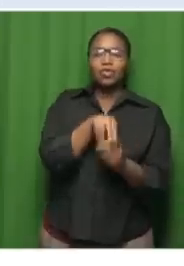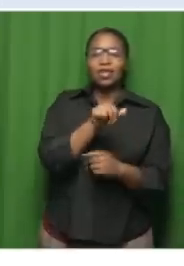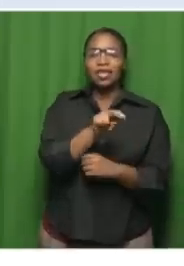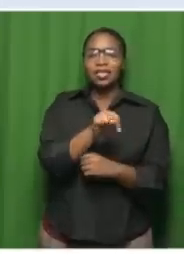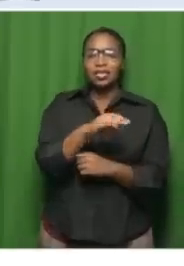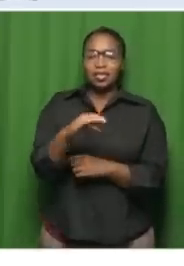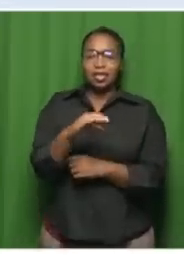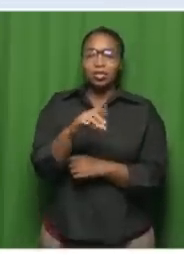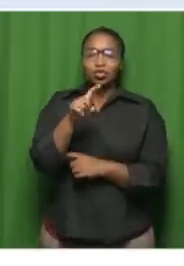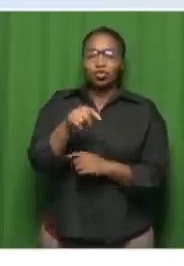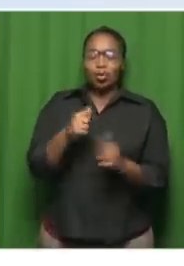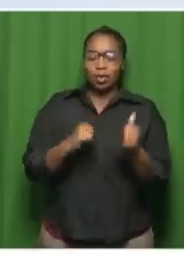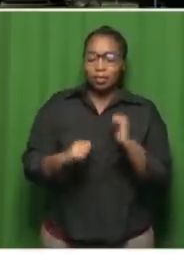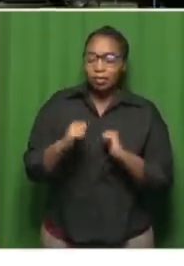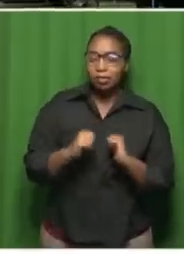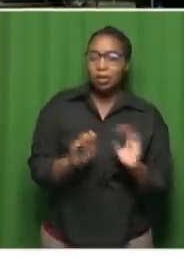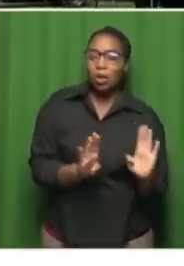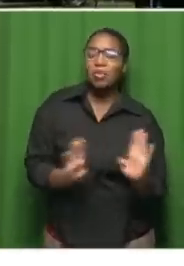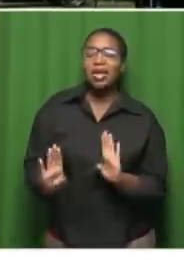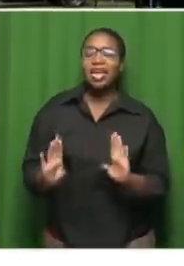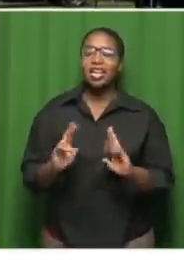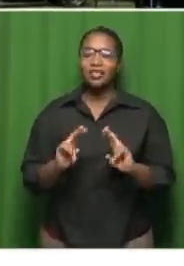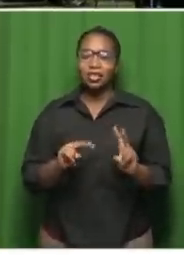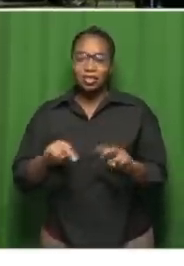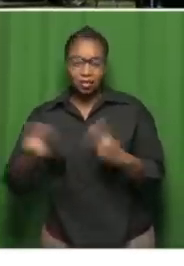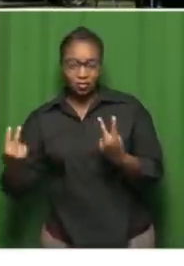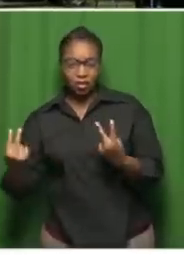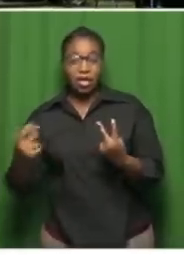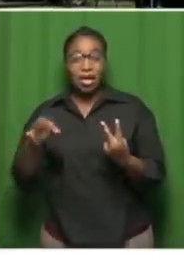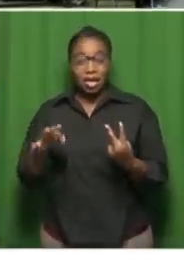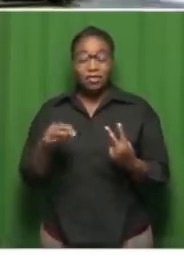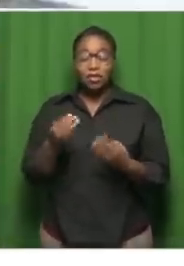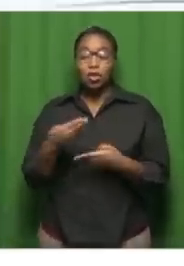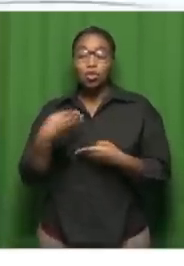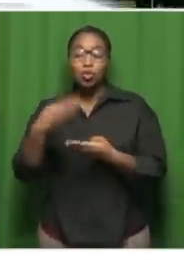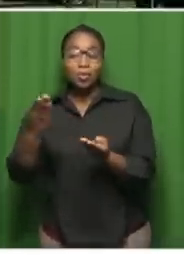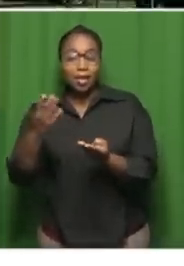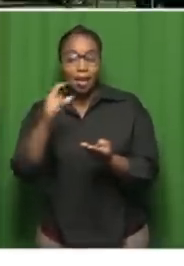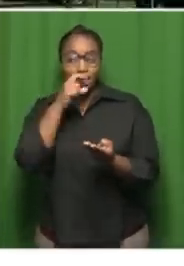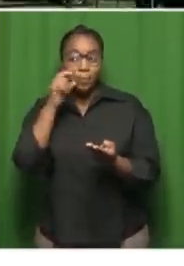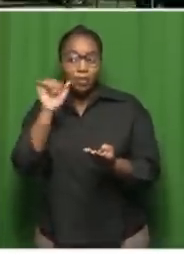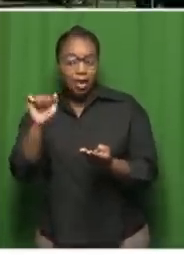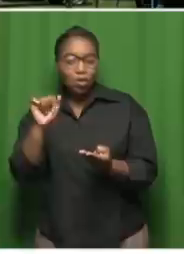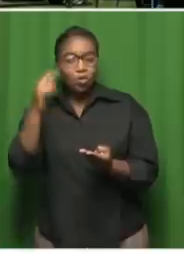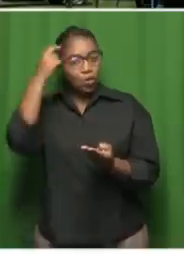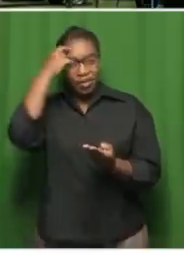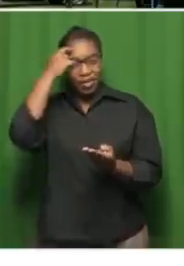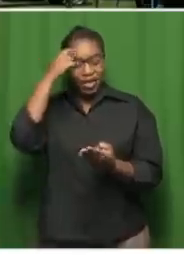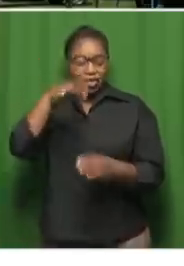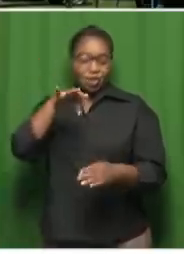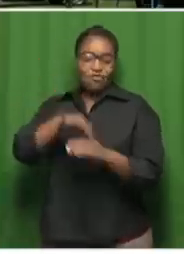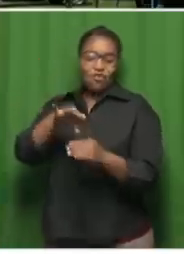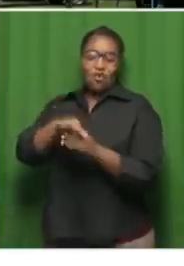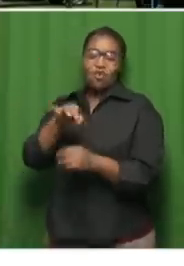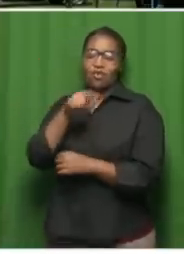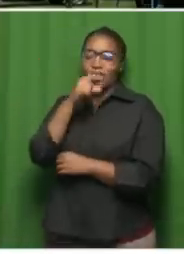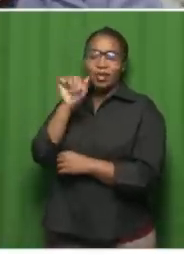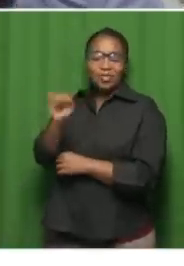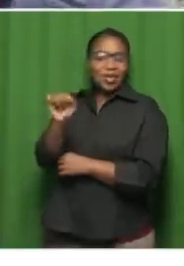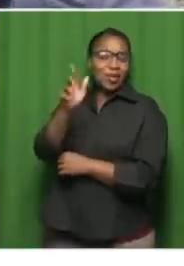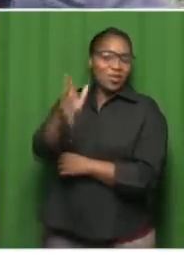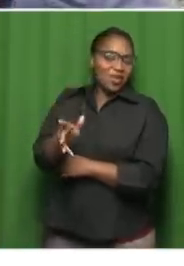conducted. She will, if she does get nominated, I don't think that she will go to the second round. It will just end there at nomination